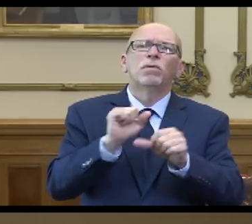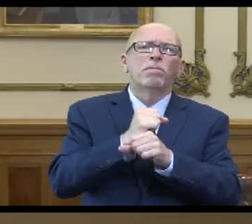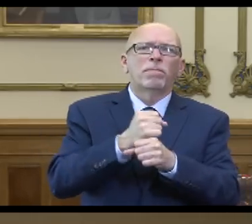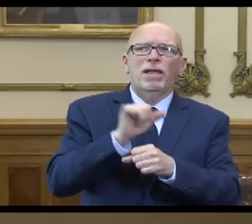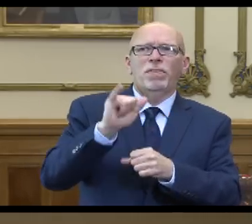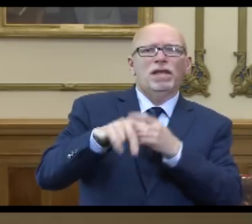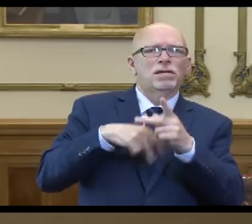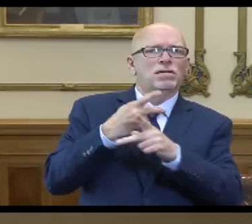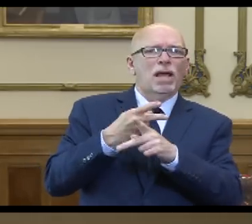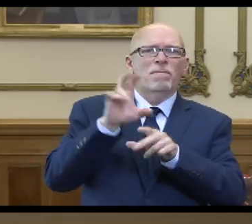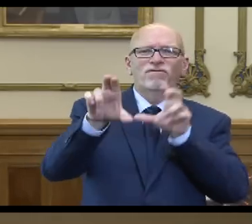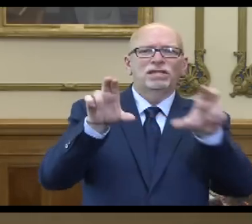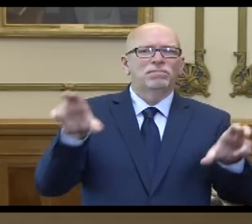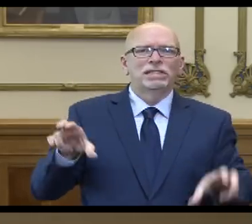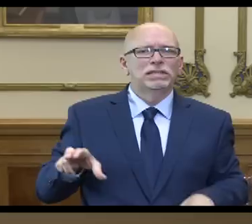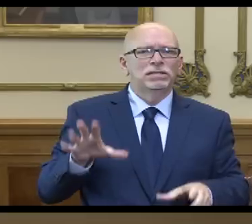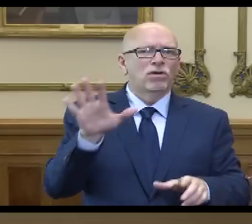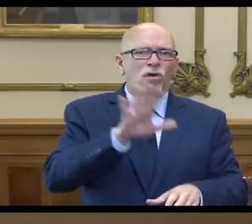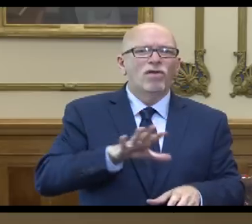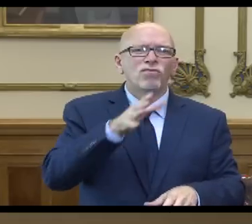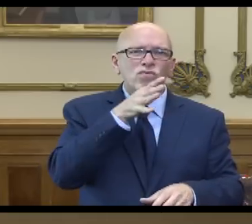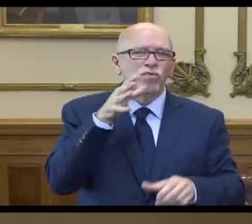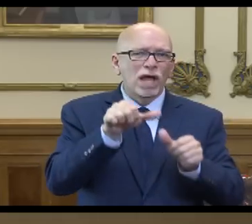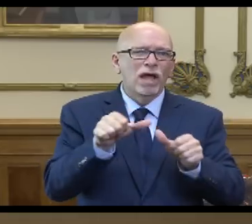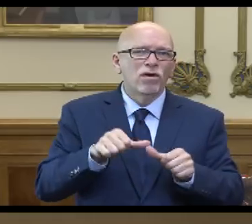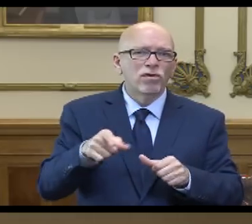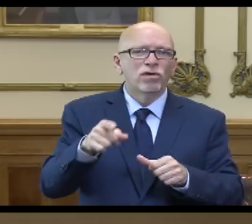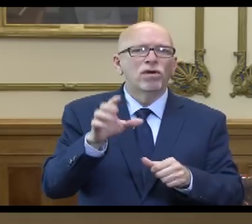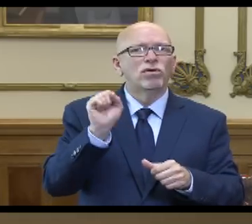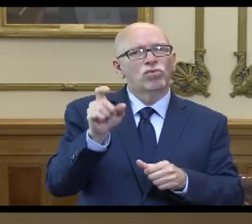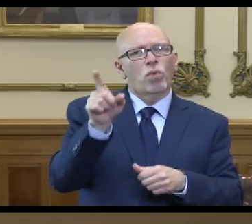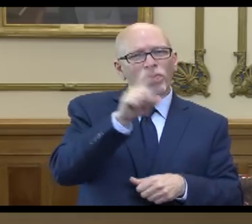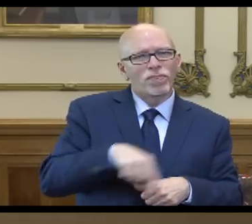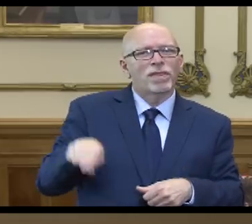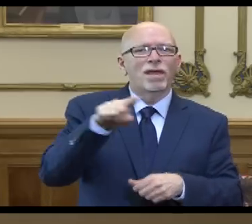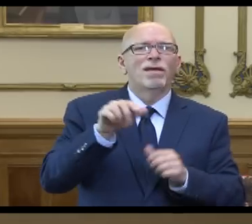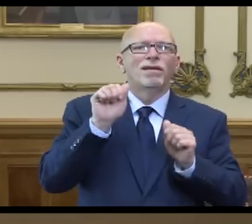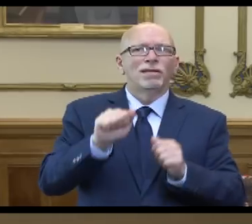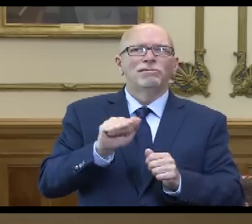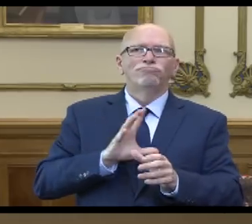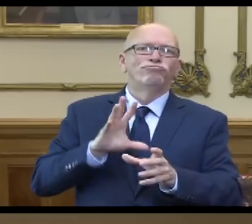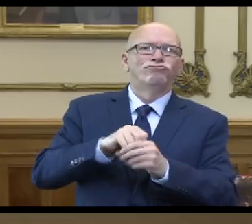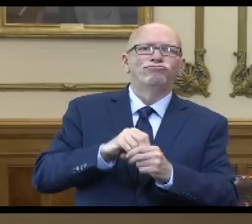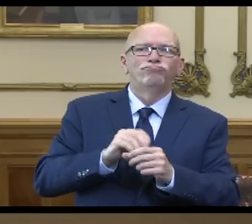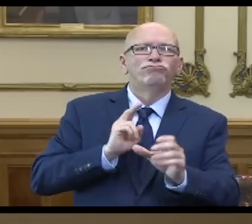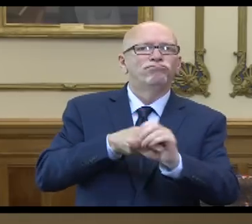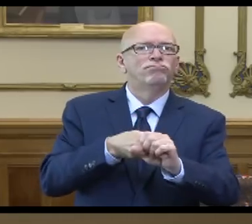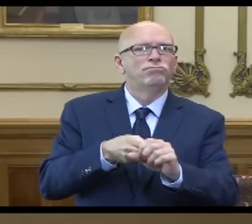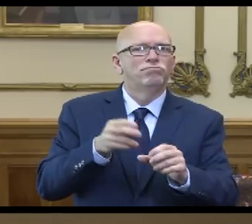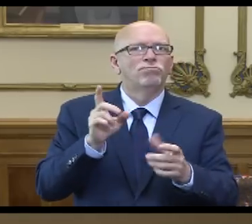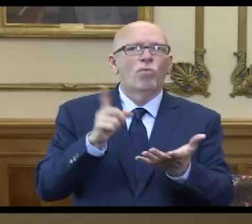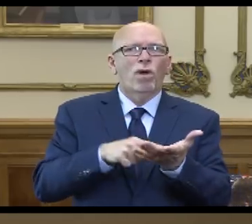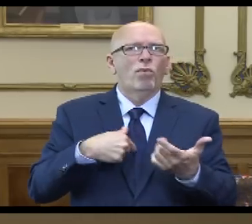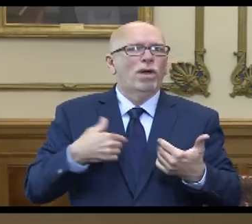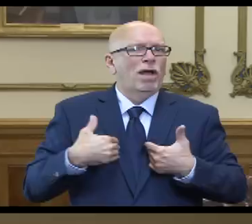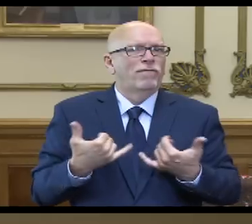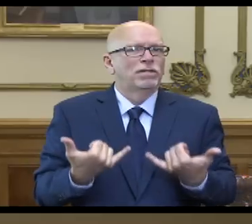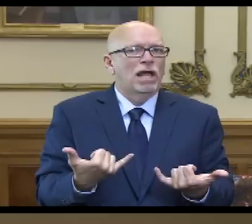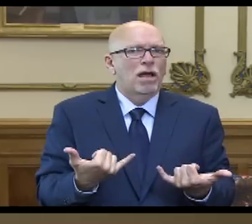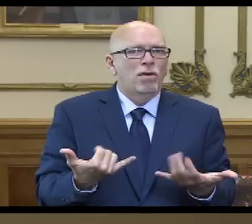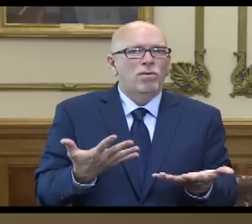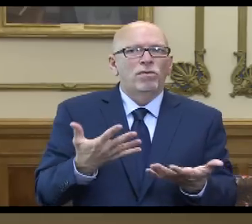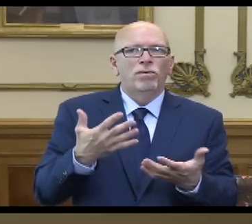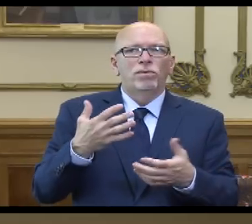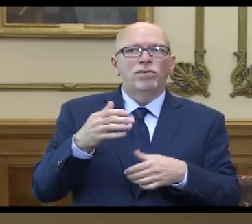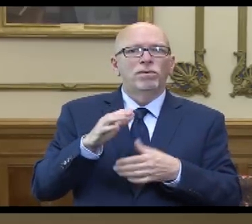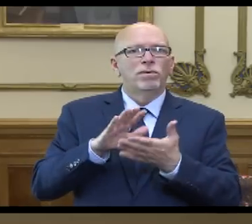kind of investments in these rural areas so that they can then participate in what we have now learned